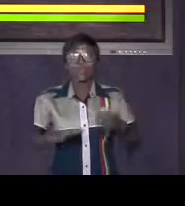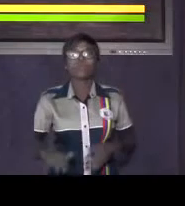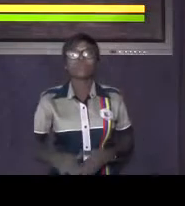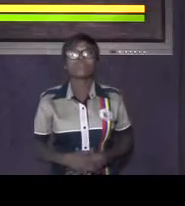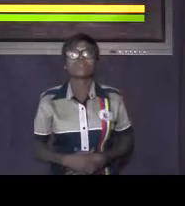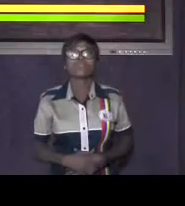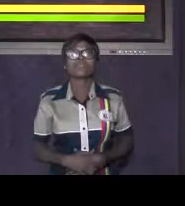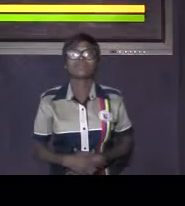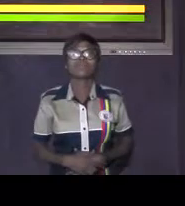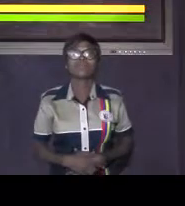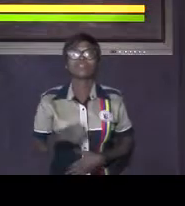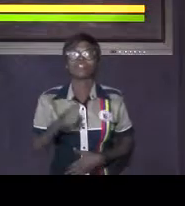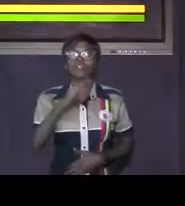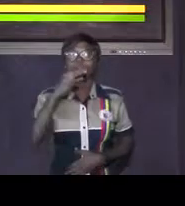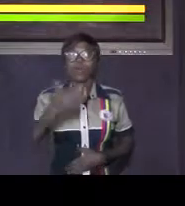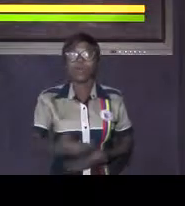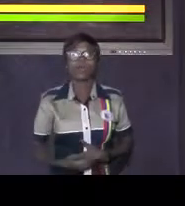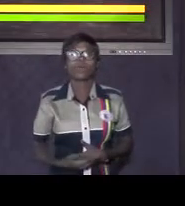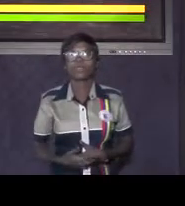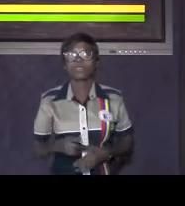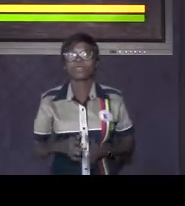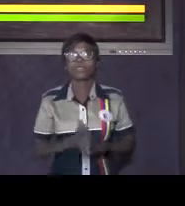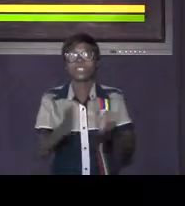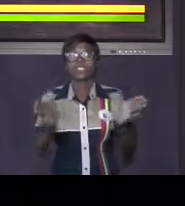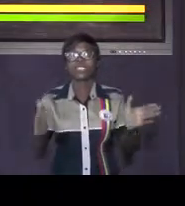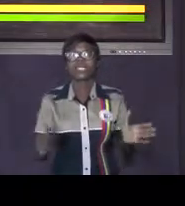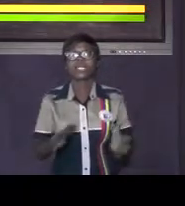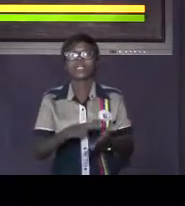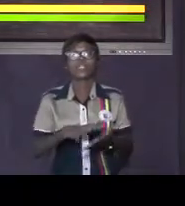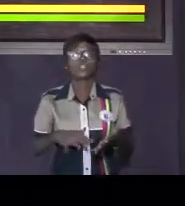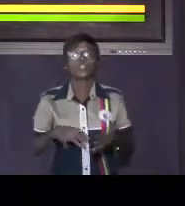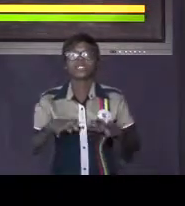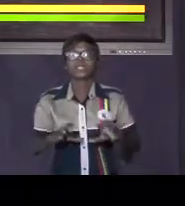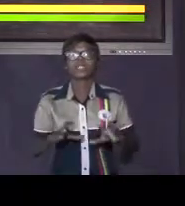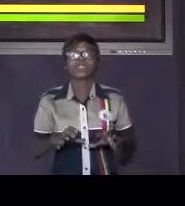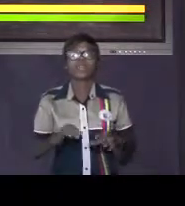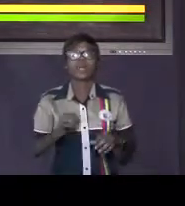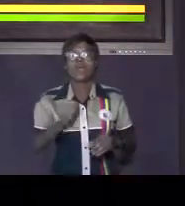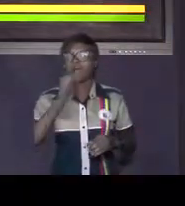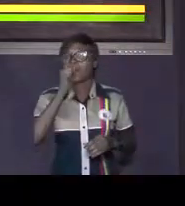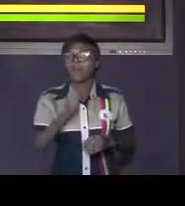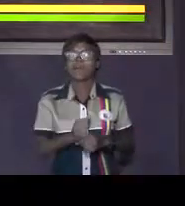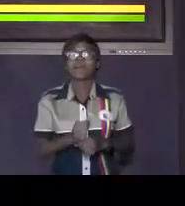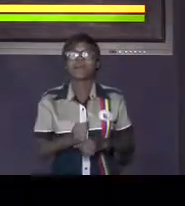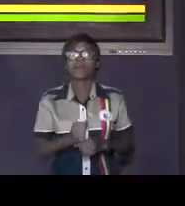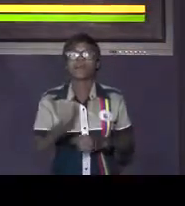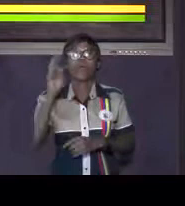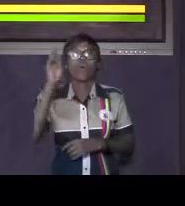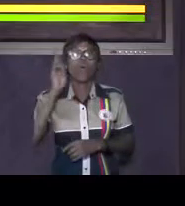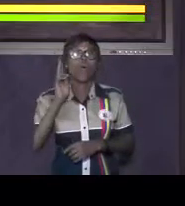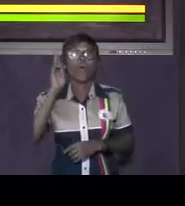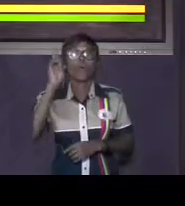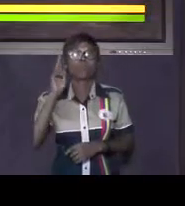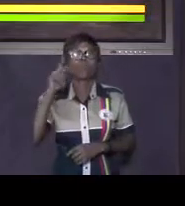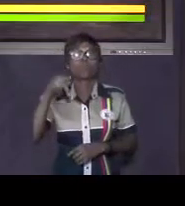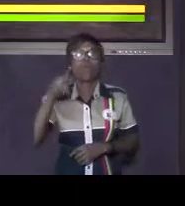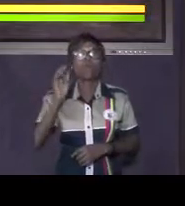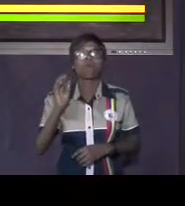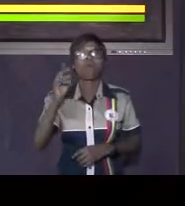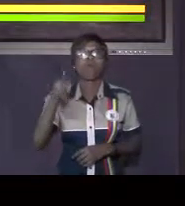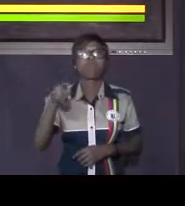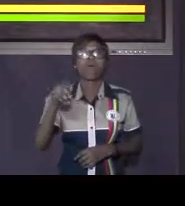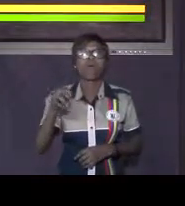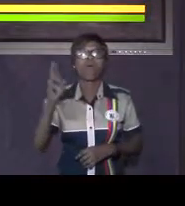Hello, pupils. You are welcome to General Studies class. I am Uncle